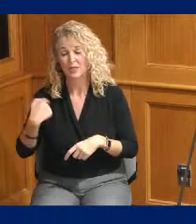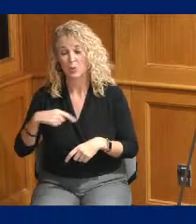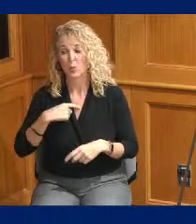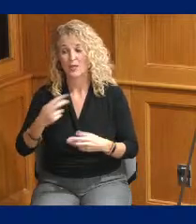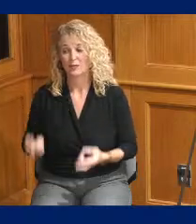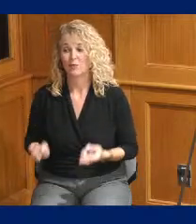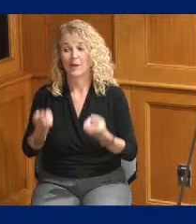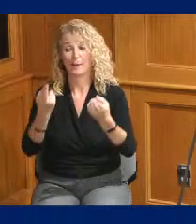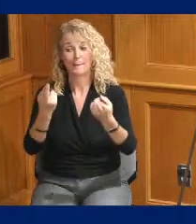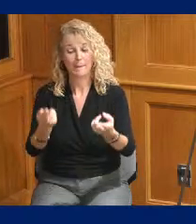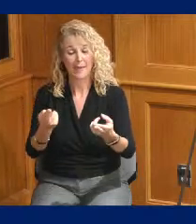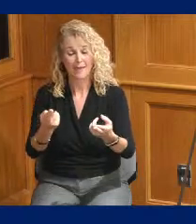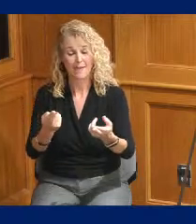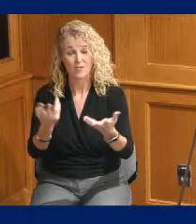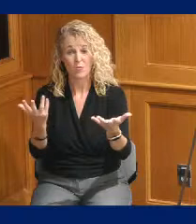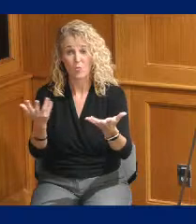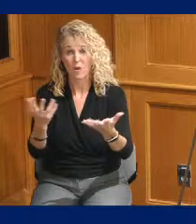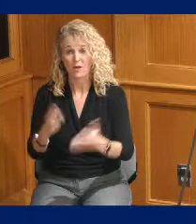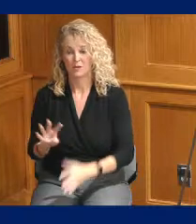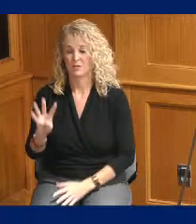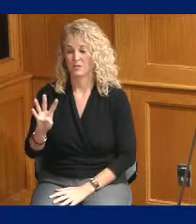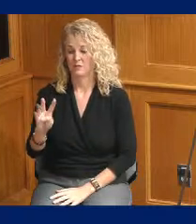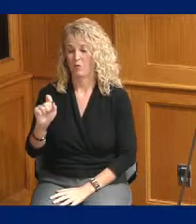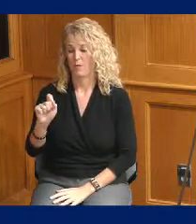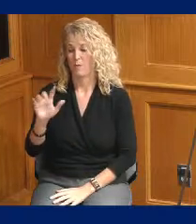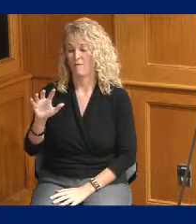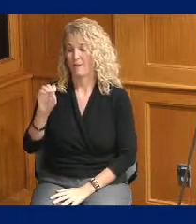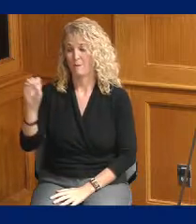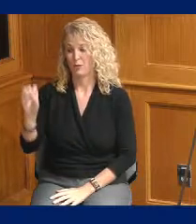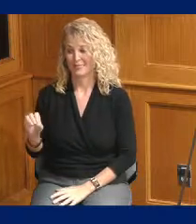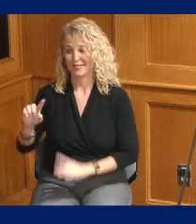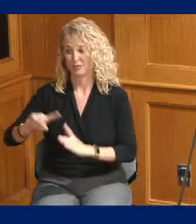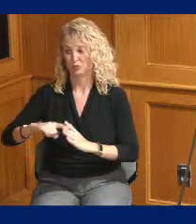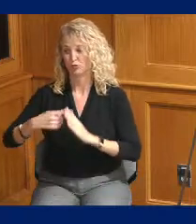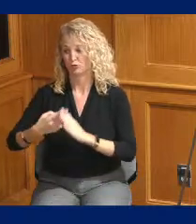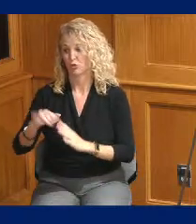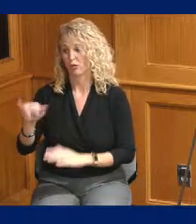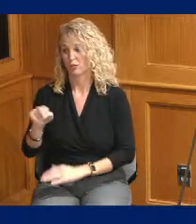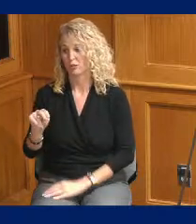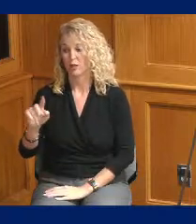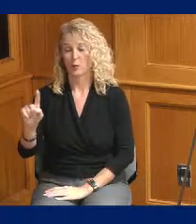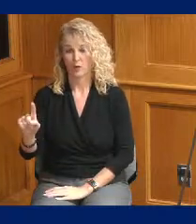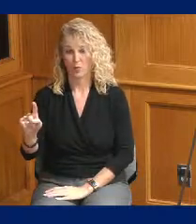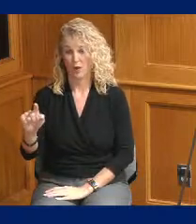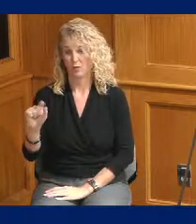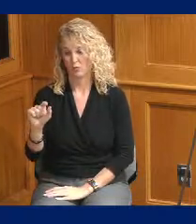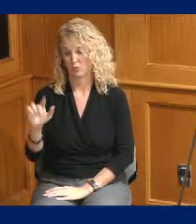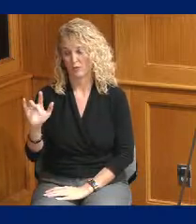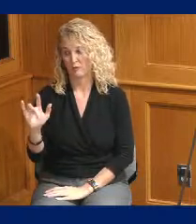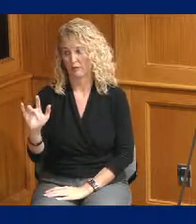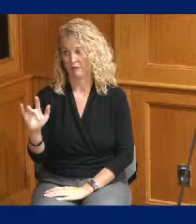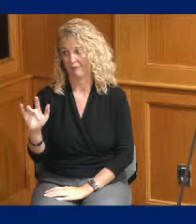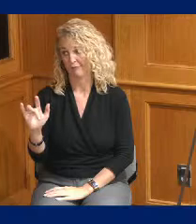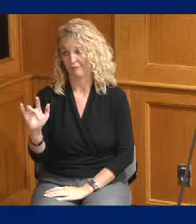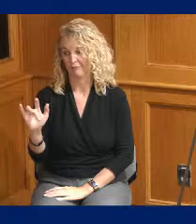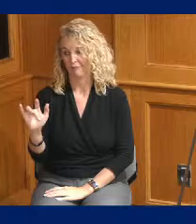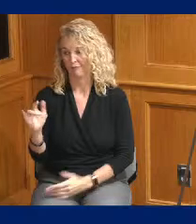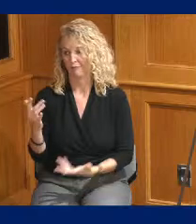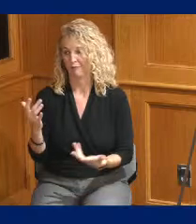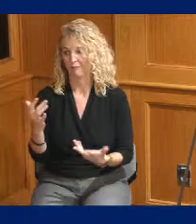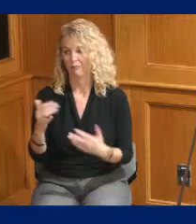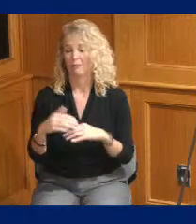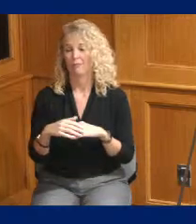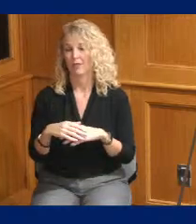The recommendation is a 4.5% effective January 1 of 2025. And again, it's based on